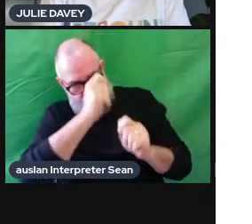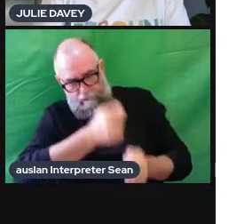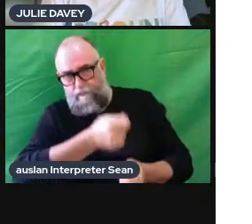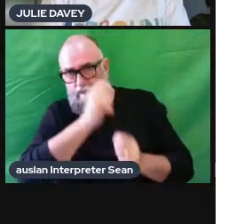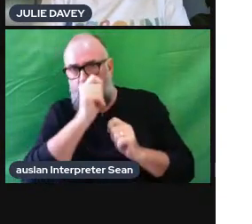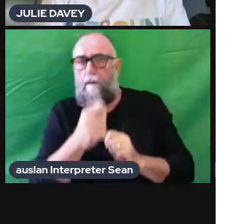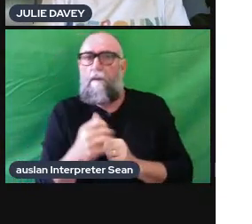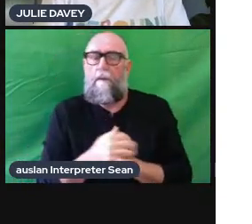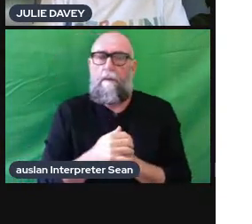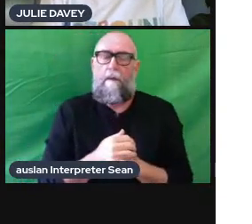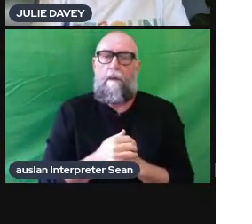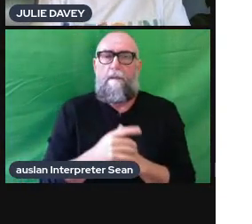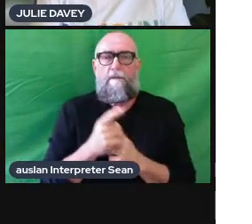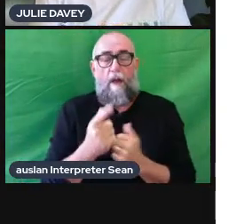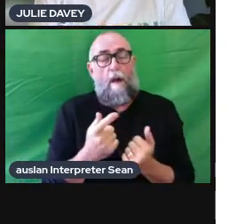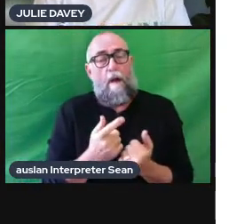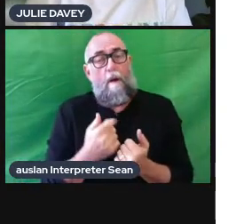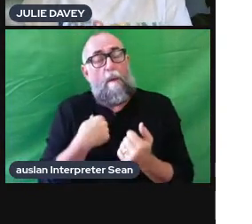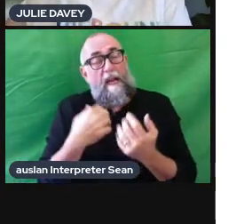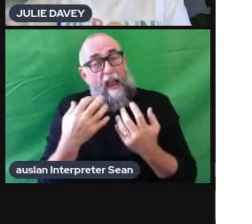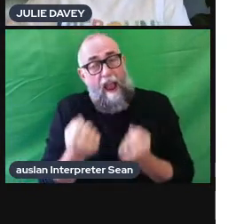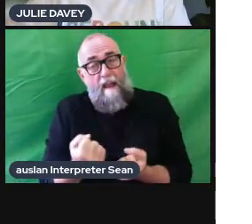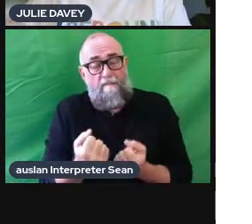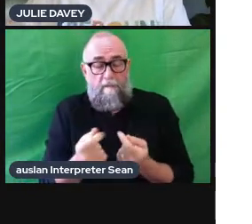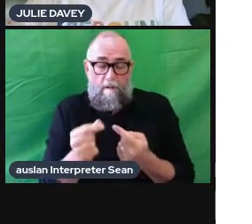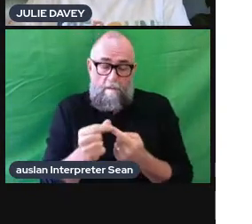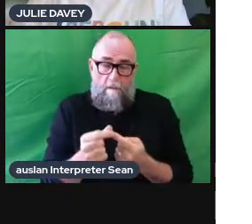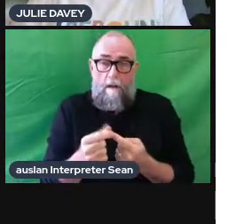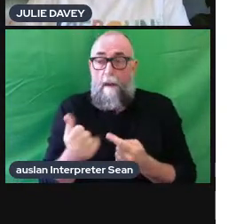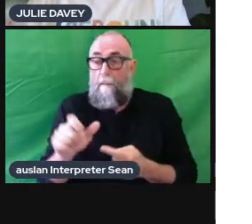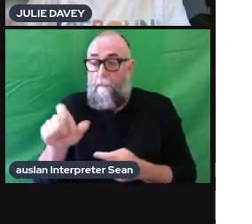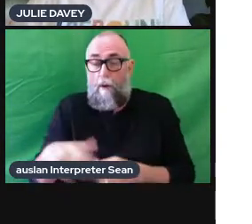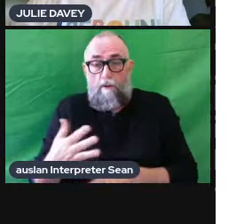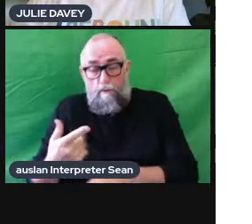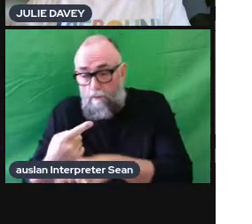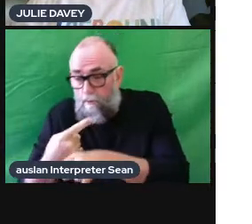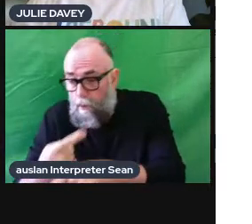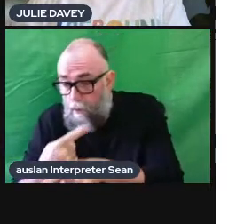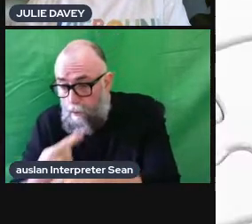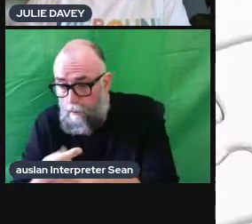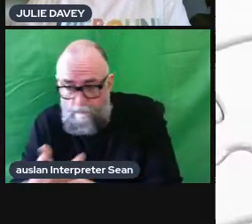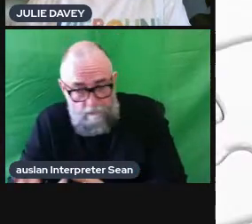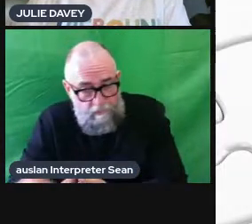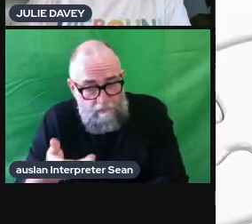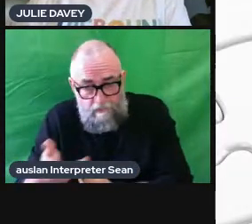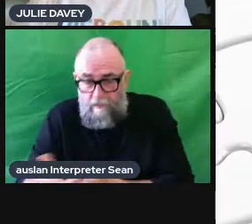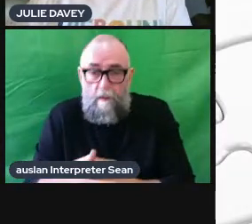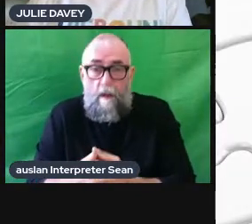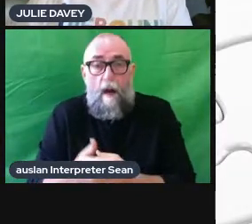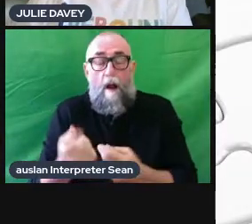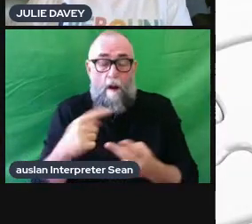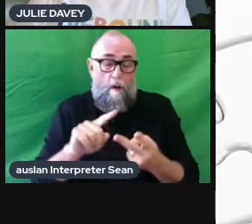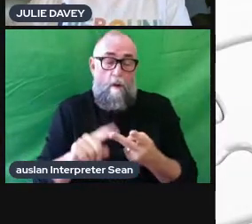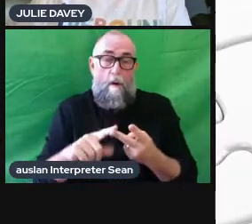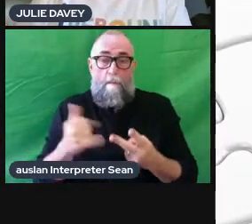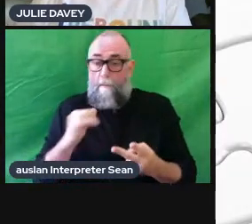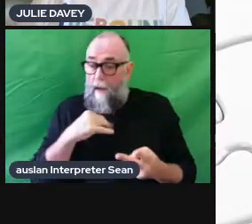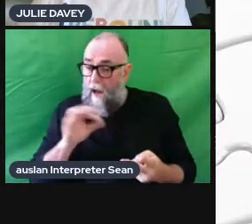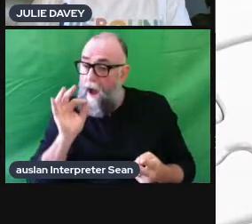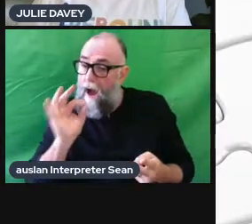ways. So either as, people might be consulted with or asked questions,